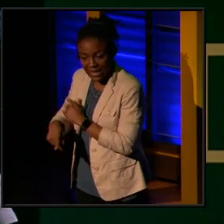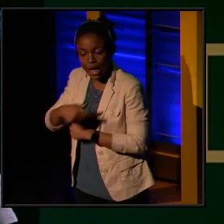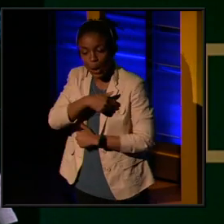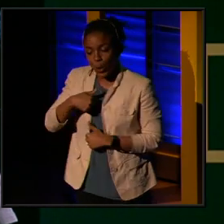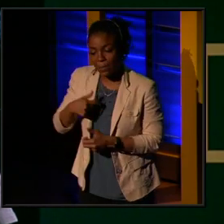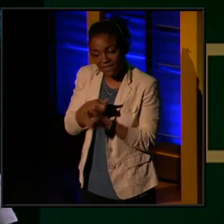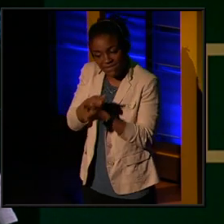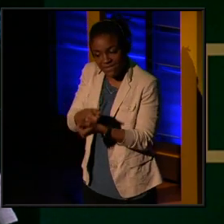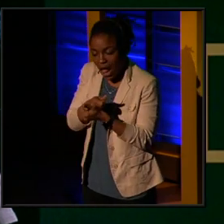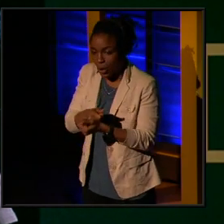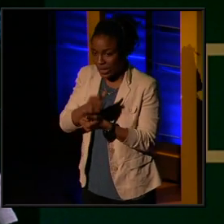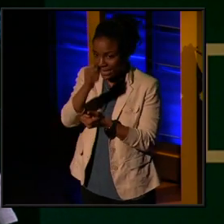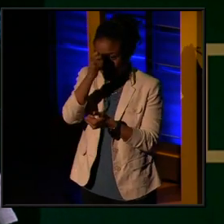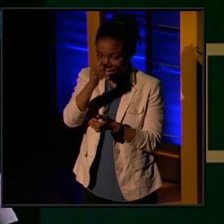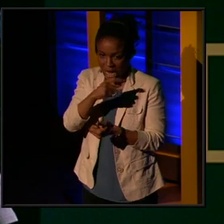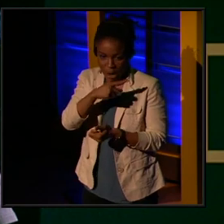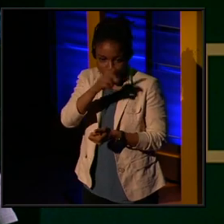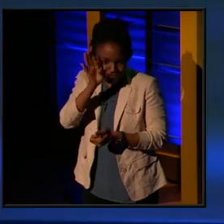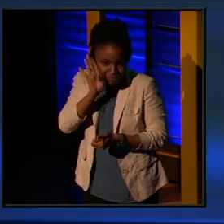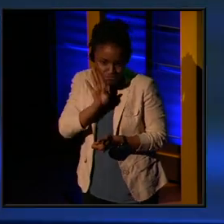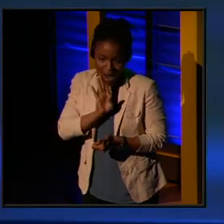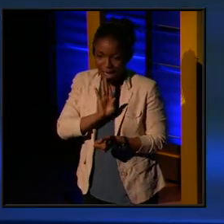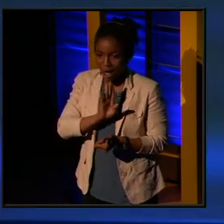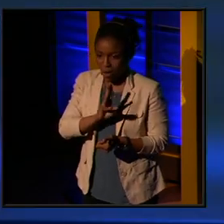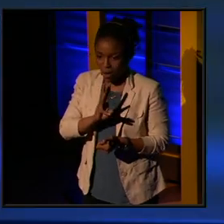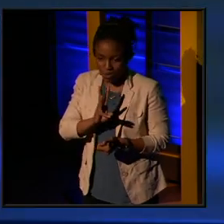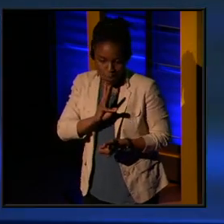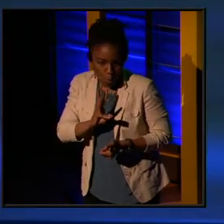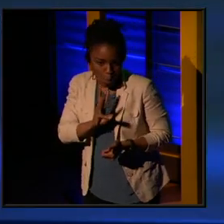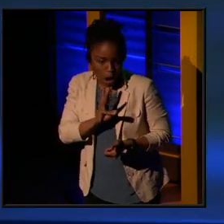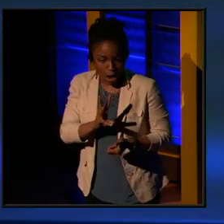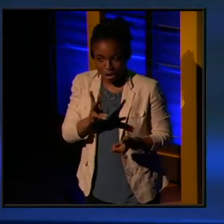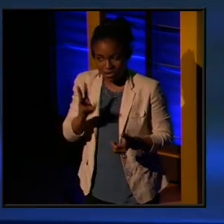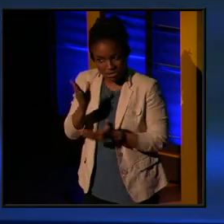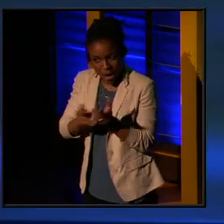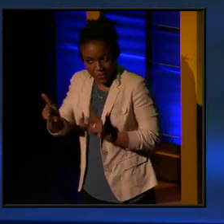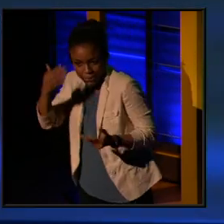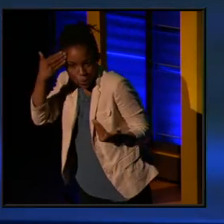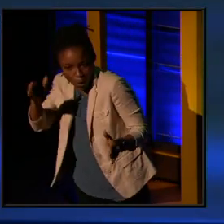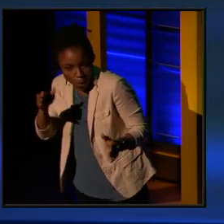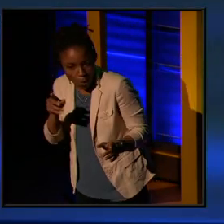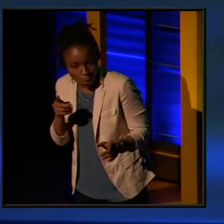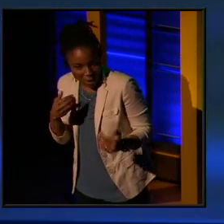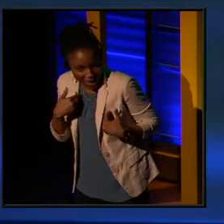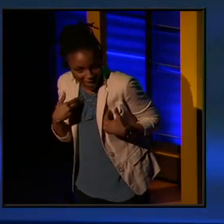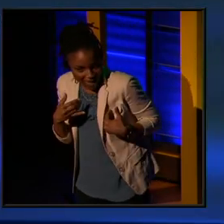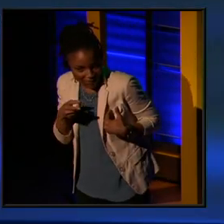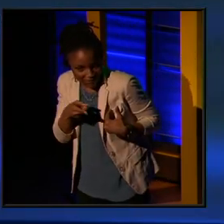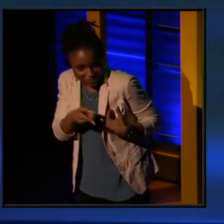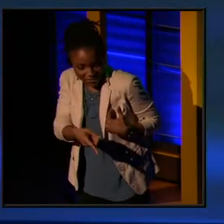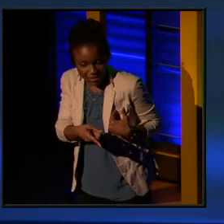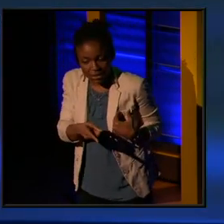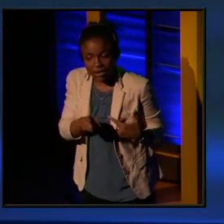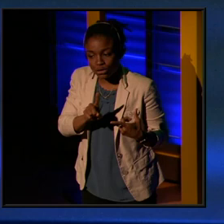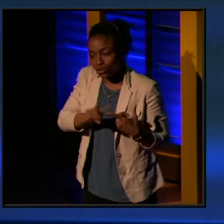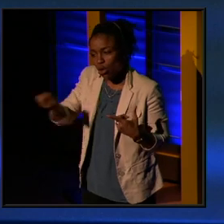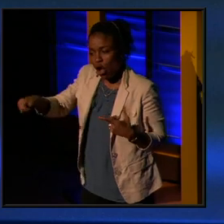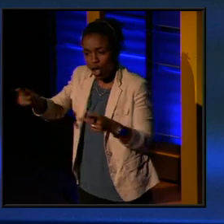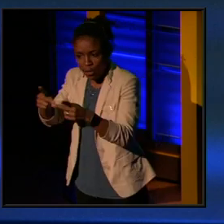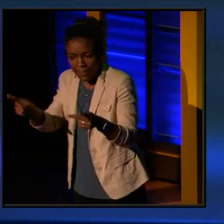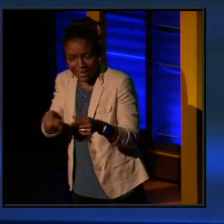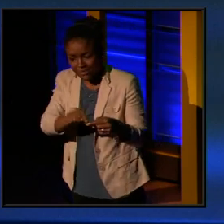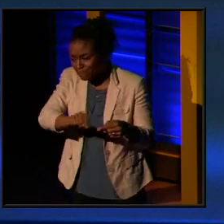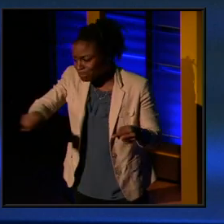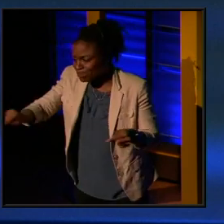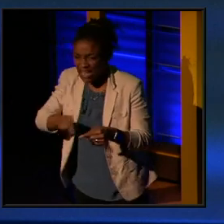brown, murky waters, where people don't even know we have mantas, to the Indo-Myanmar border, where I've found through my investigation that there